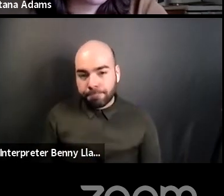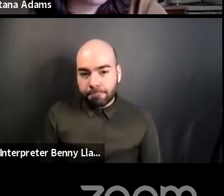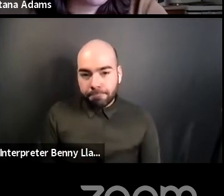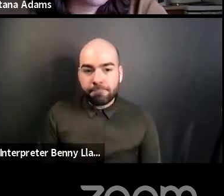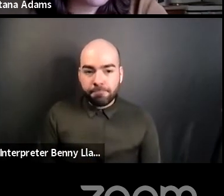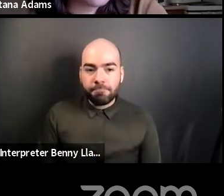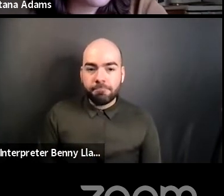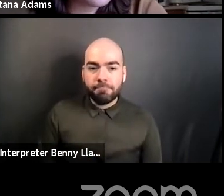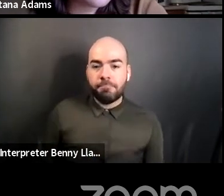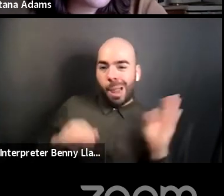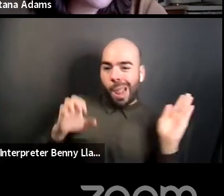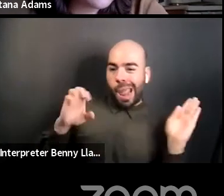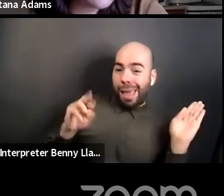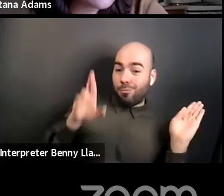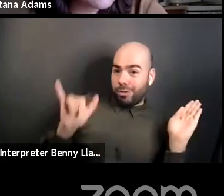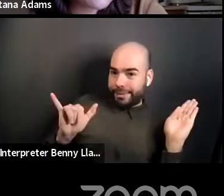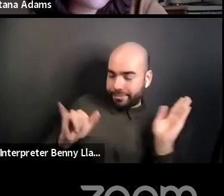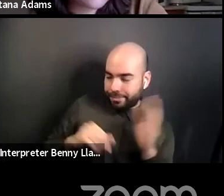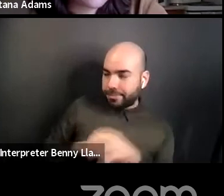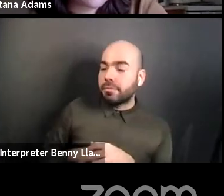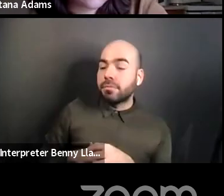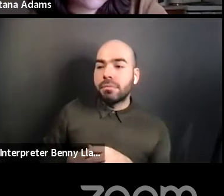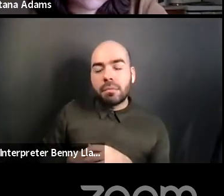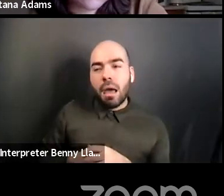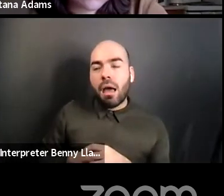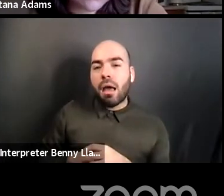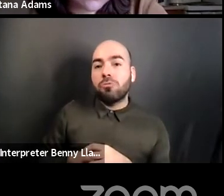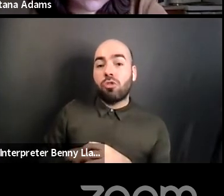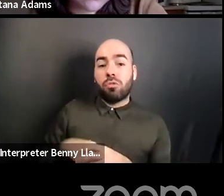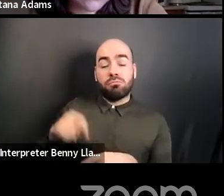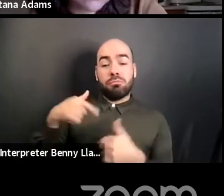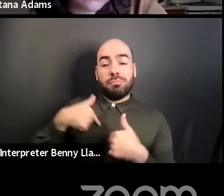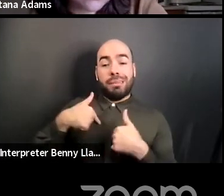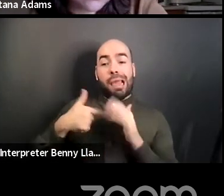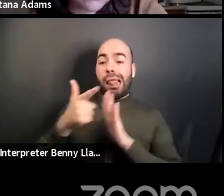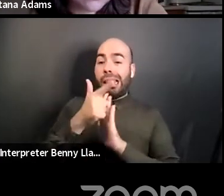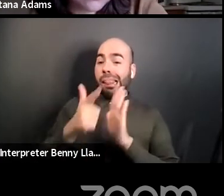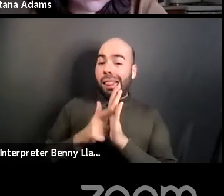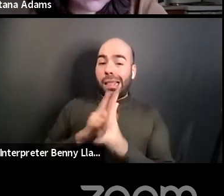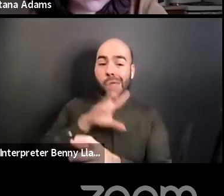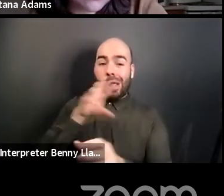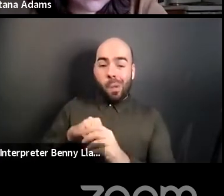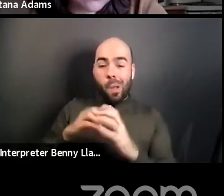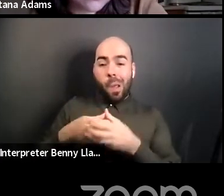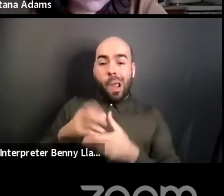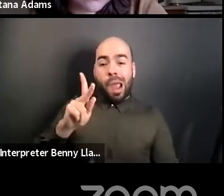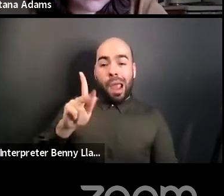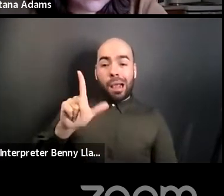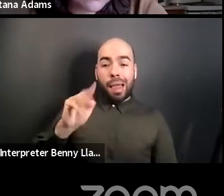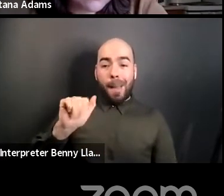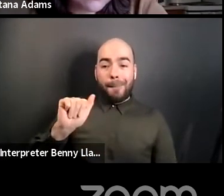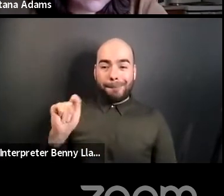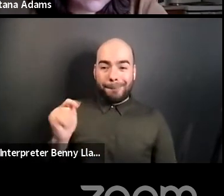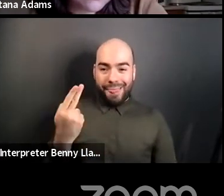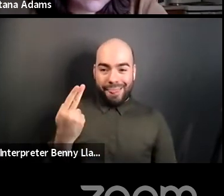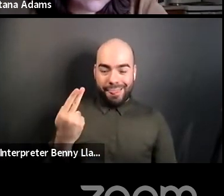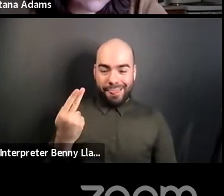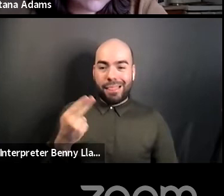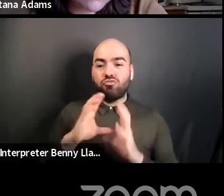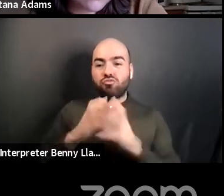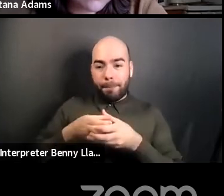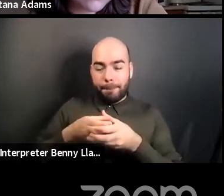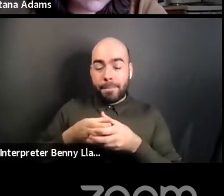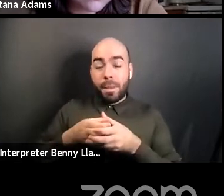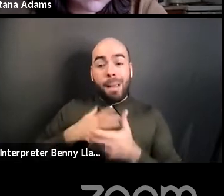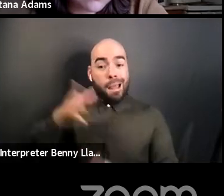Yeah. I am legally enrolled in the Klamath tribe, but my father grew up on the